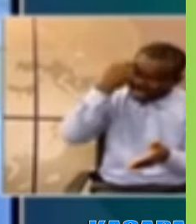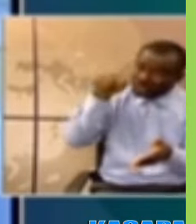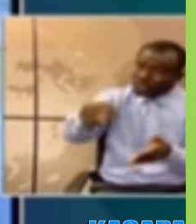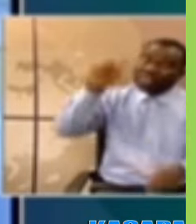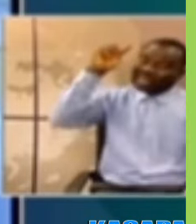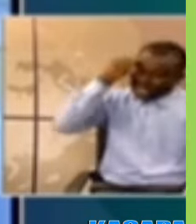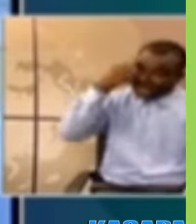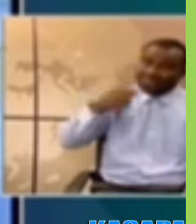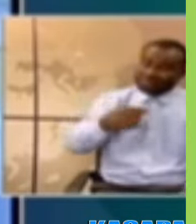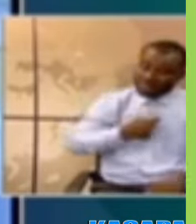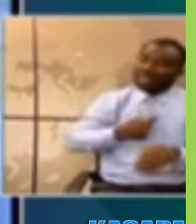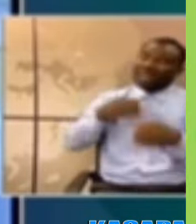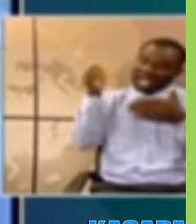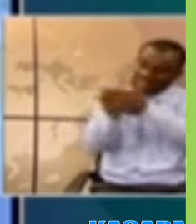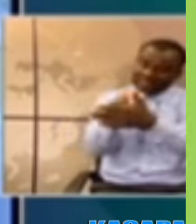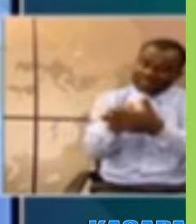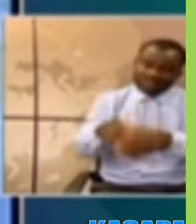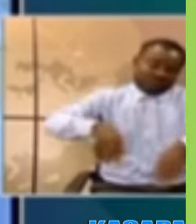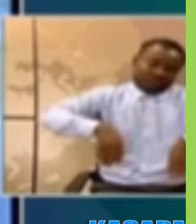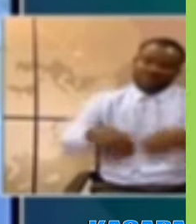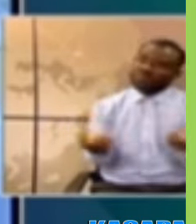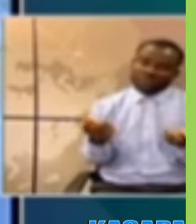position na mo be kai de mi ken